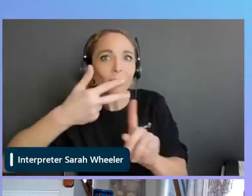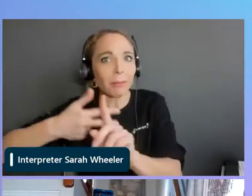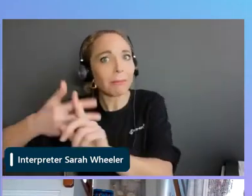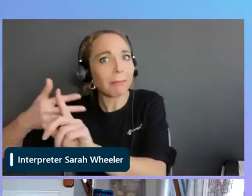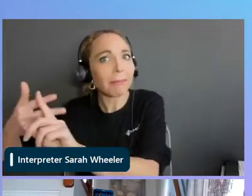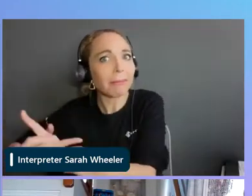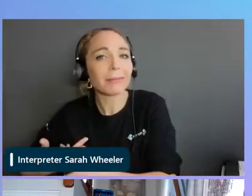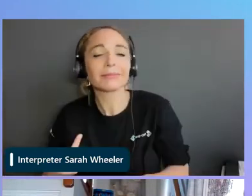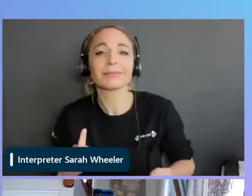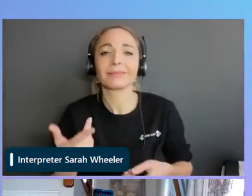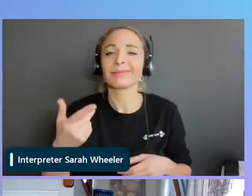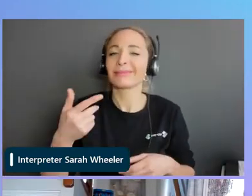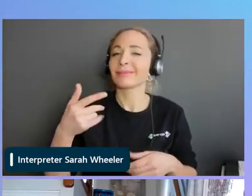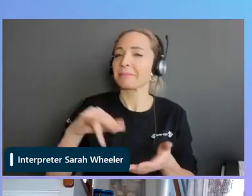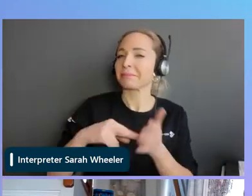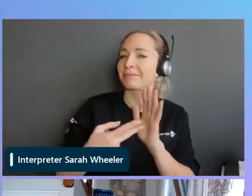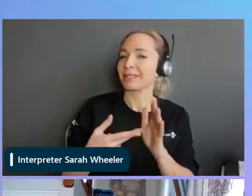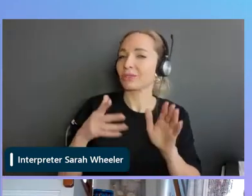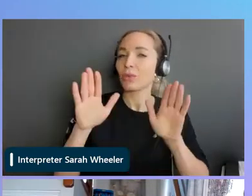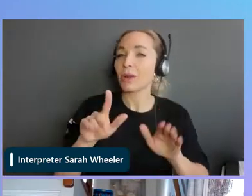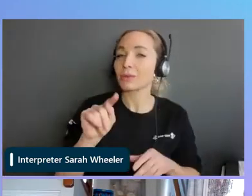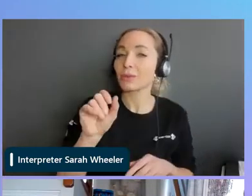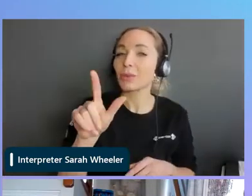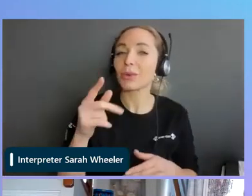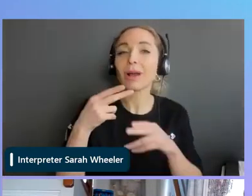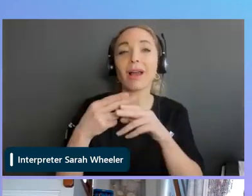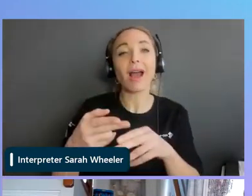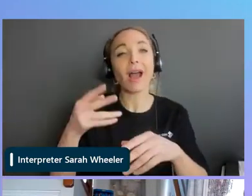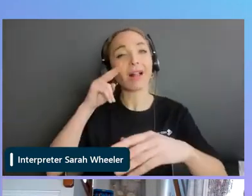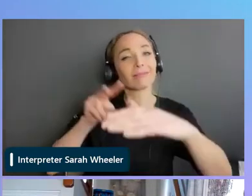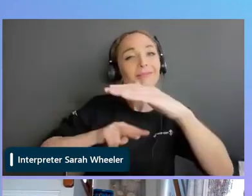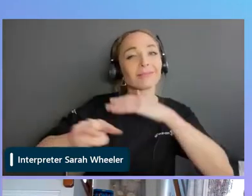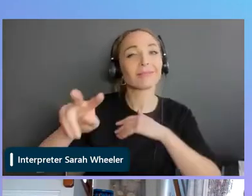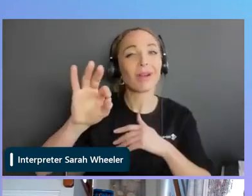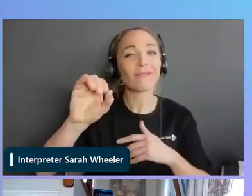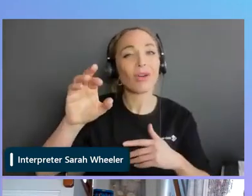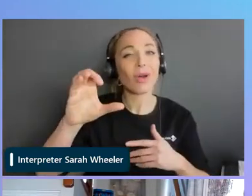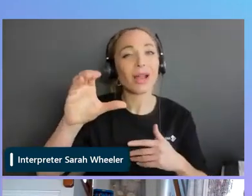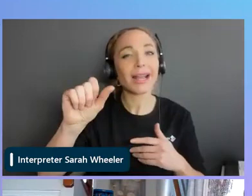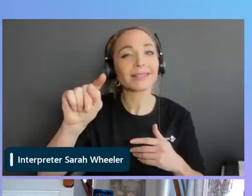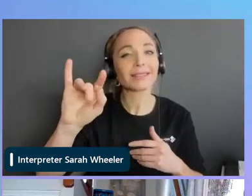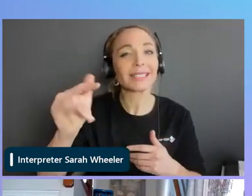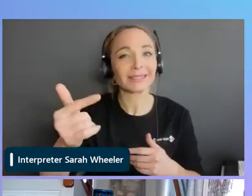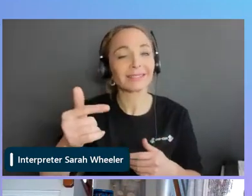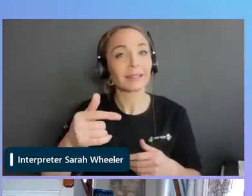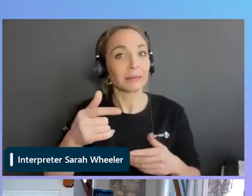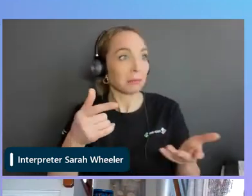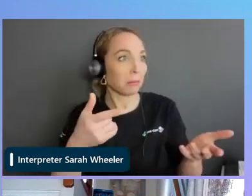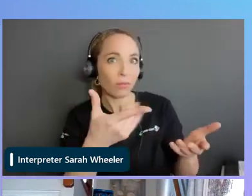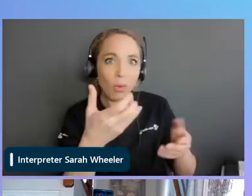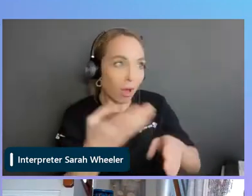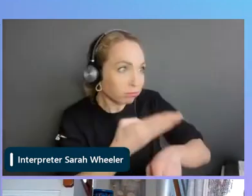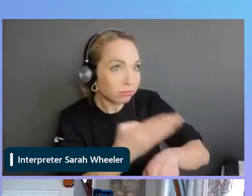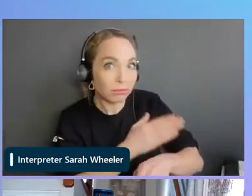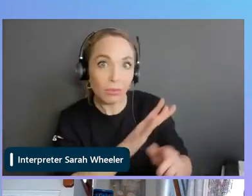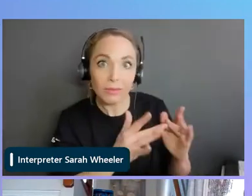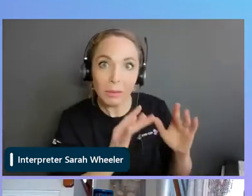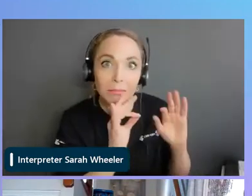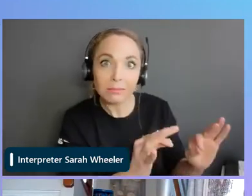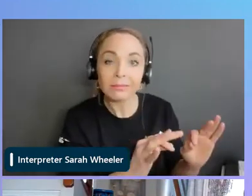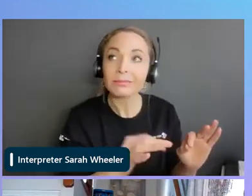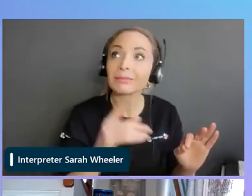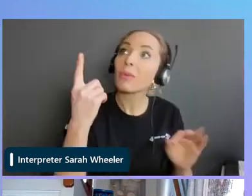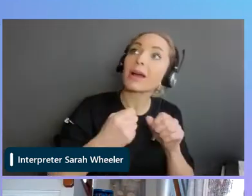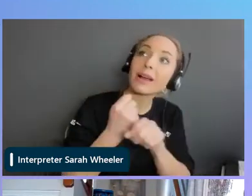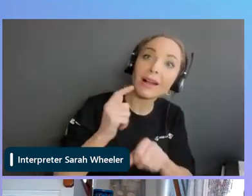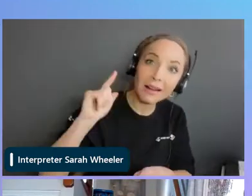hey, I know we're about to redo this whole website, but first, let's ask, if this works, how will things be different a year from now, right?